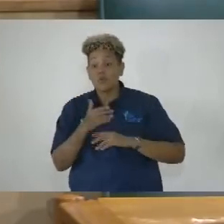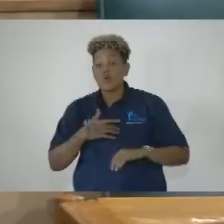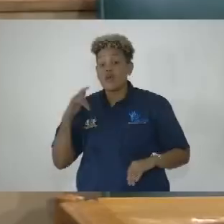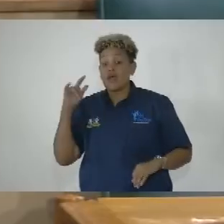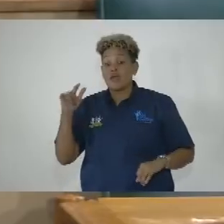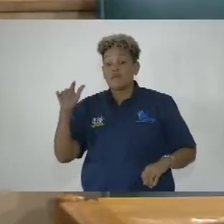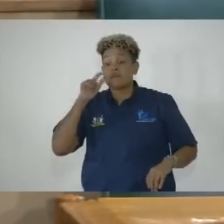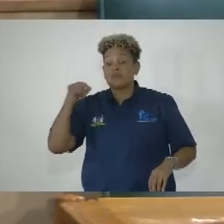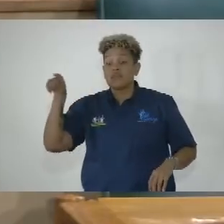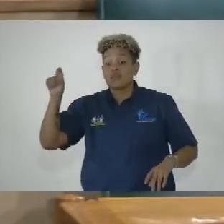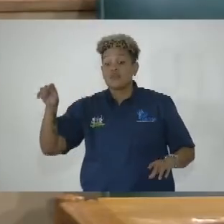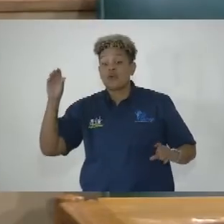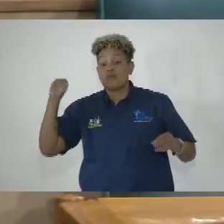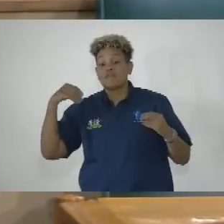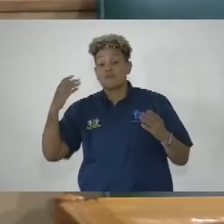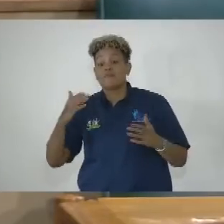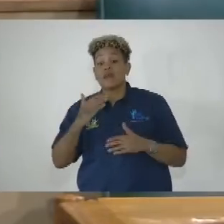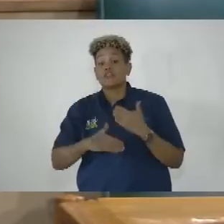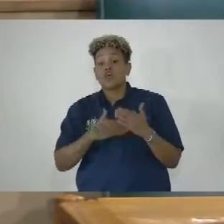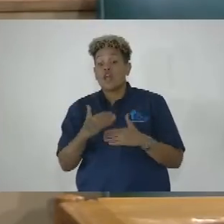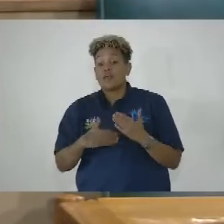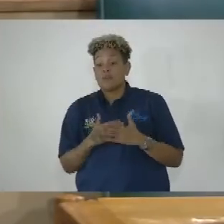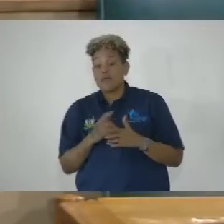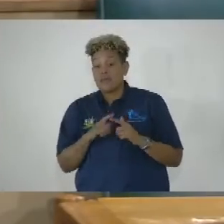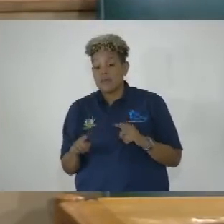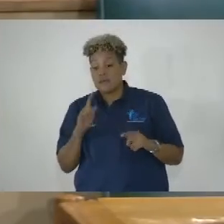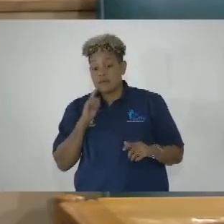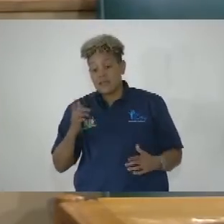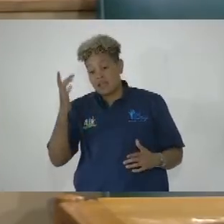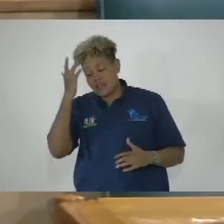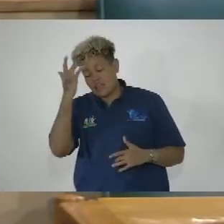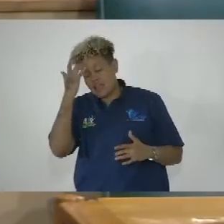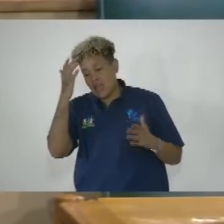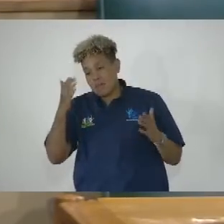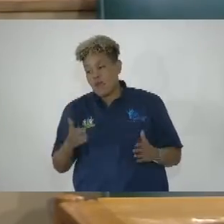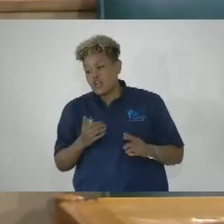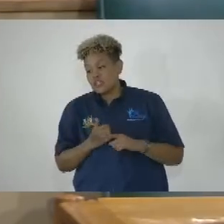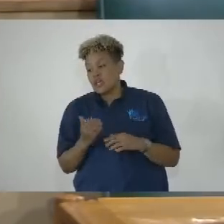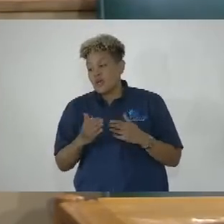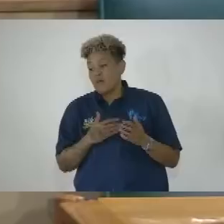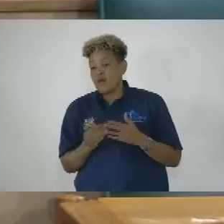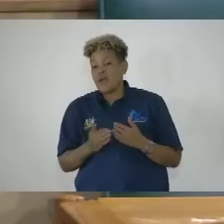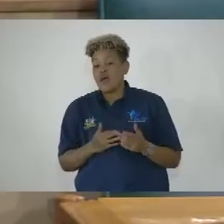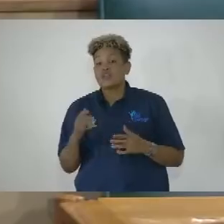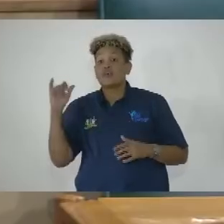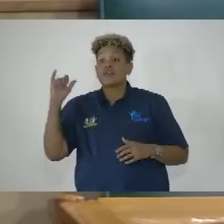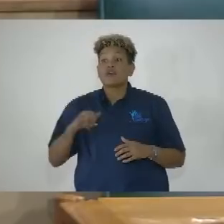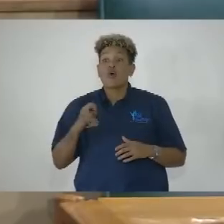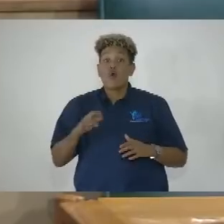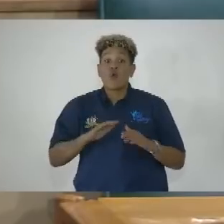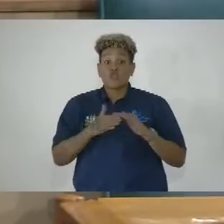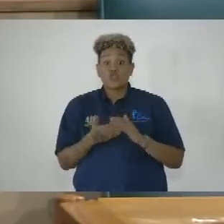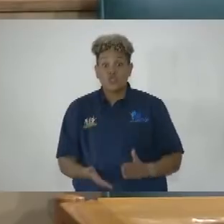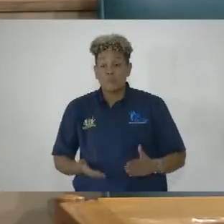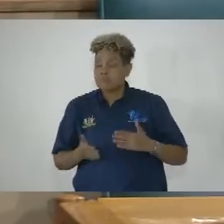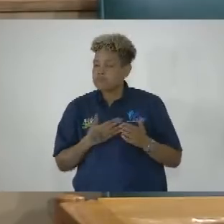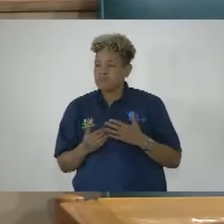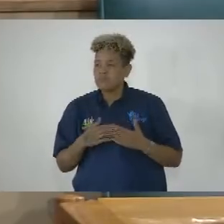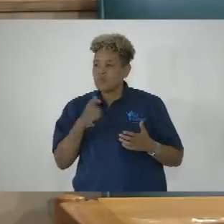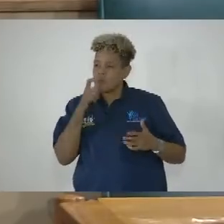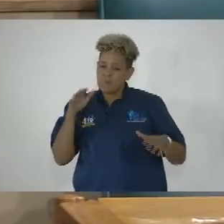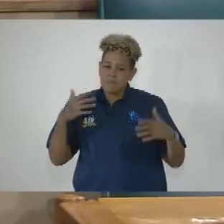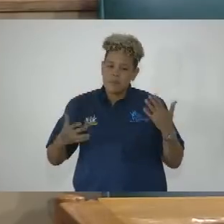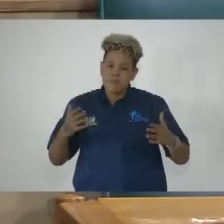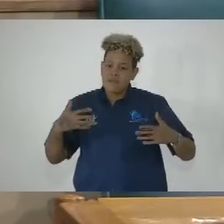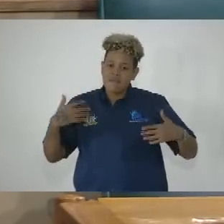have to provide toilet tissue. But a sick person, whether tourist or national, who may not have